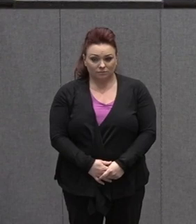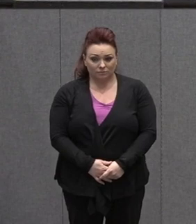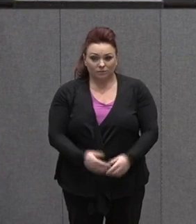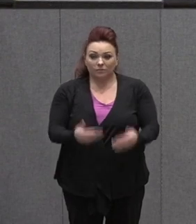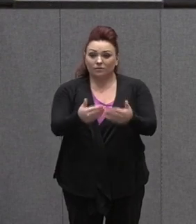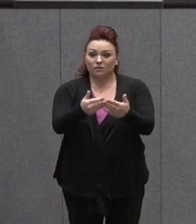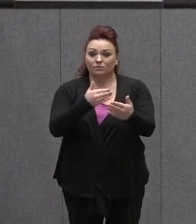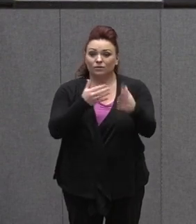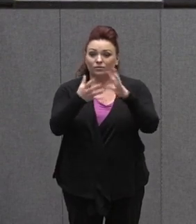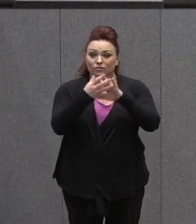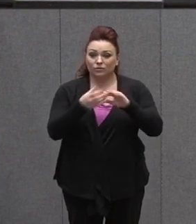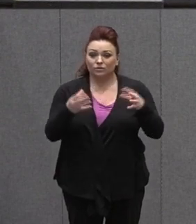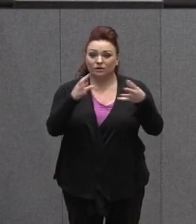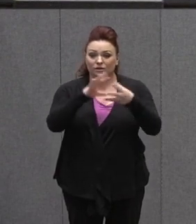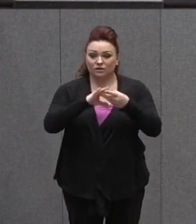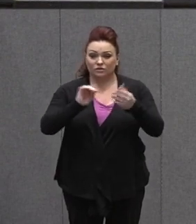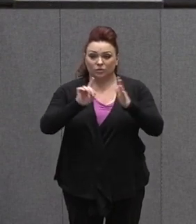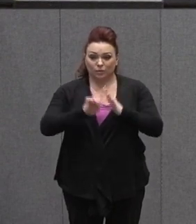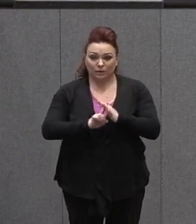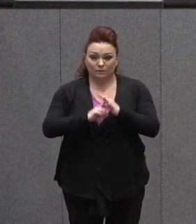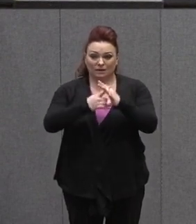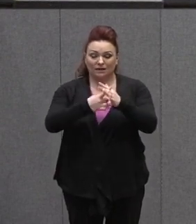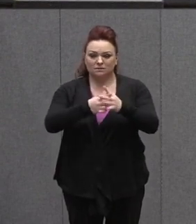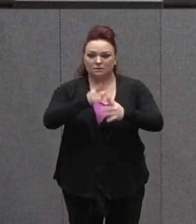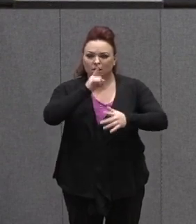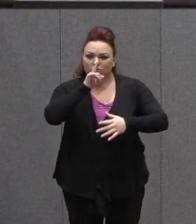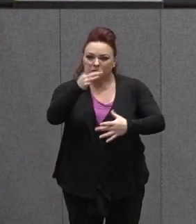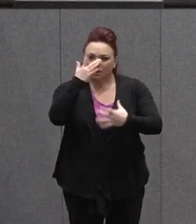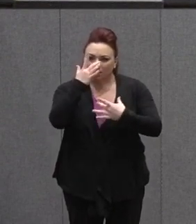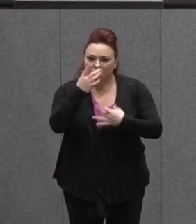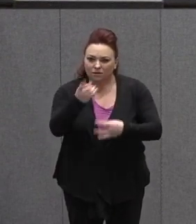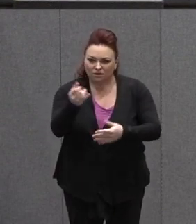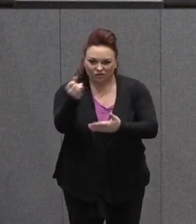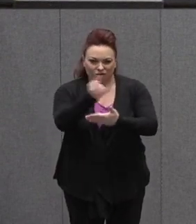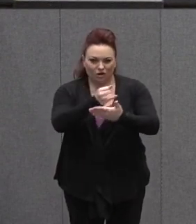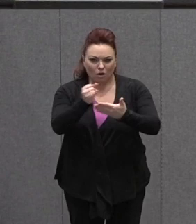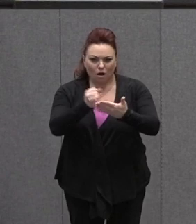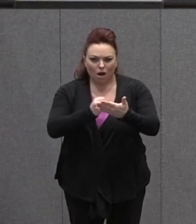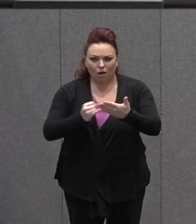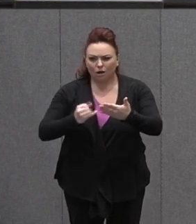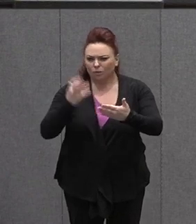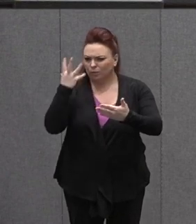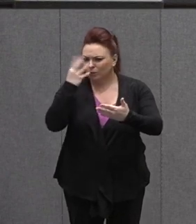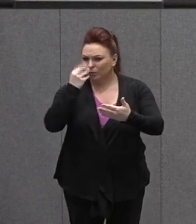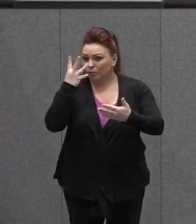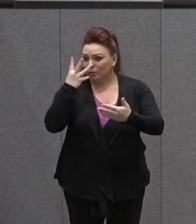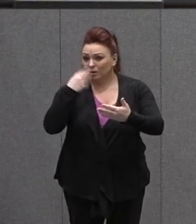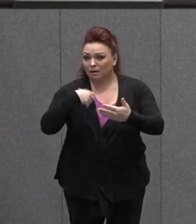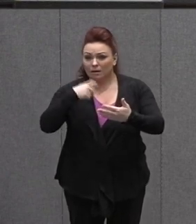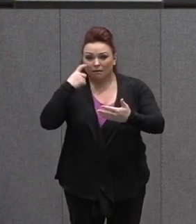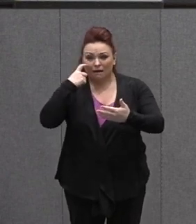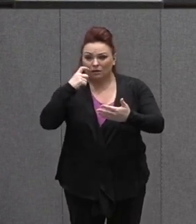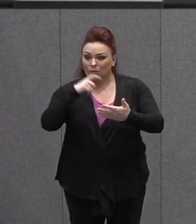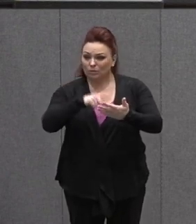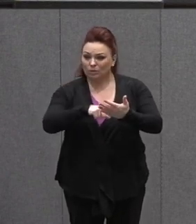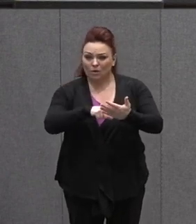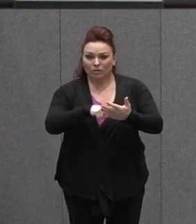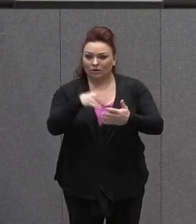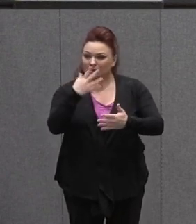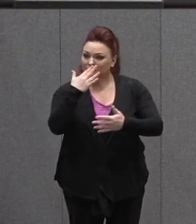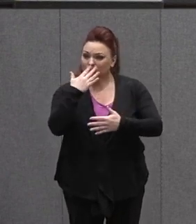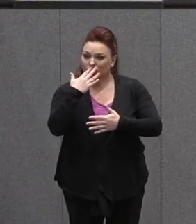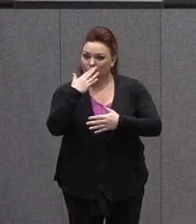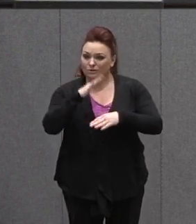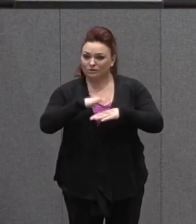Before the story even begins, I'm really interested in the artwork here. I don't notice any colors on this